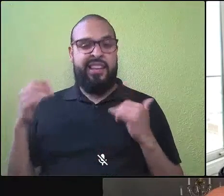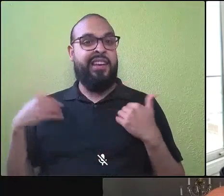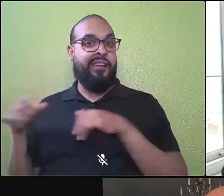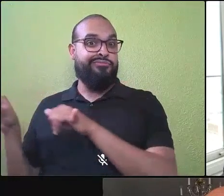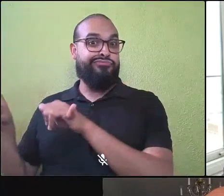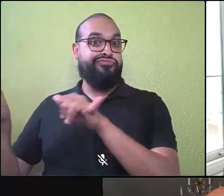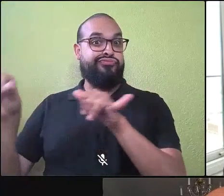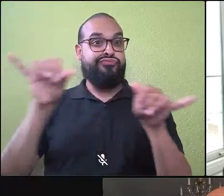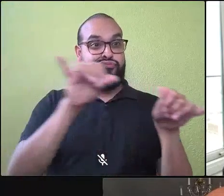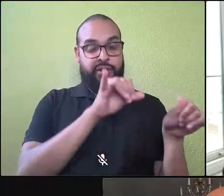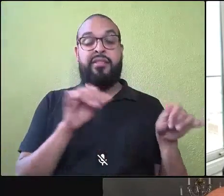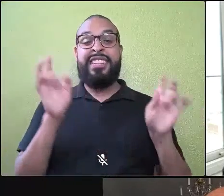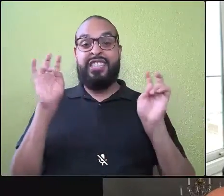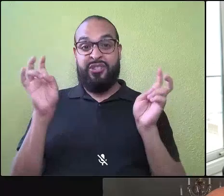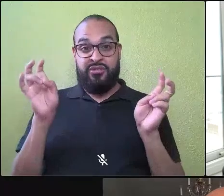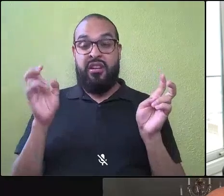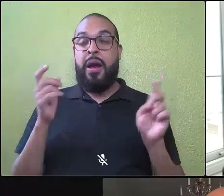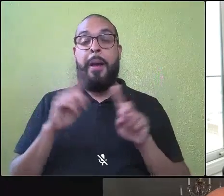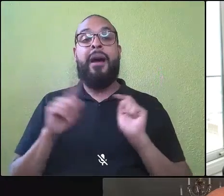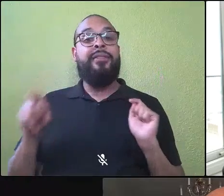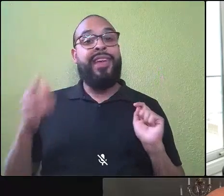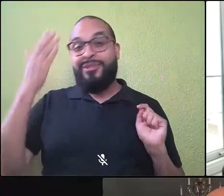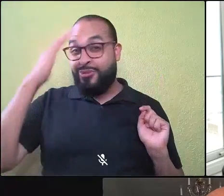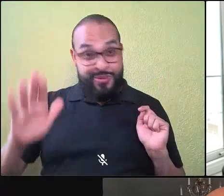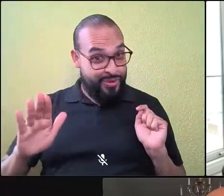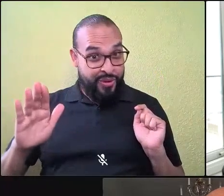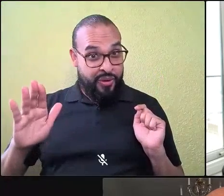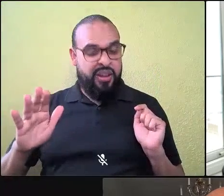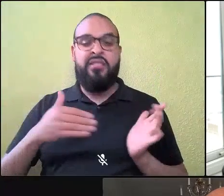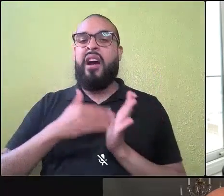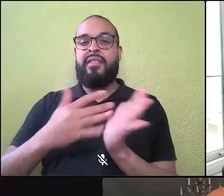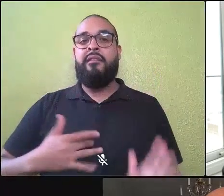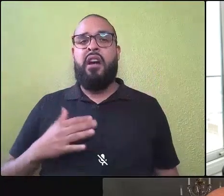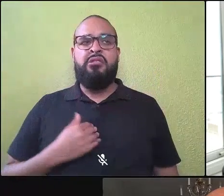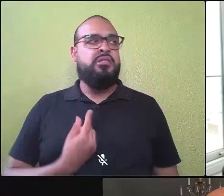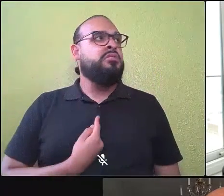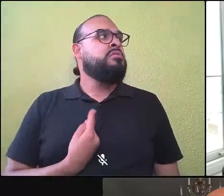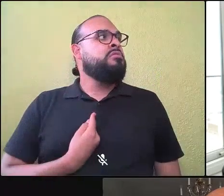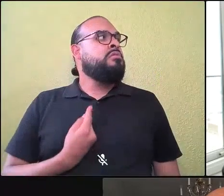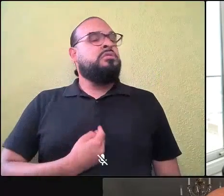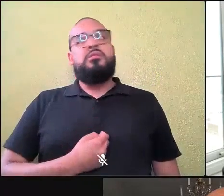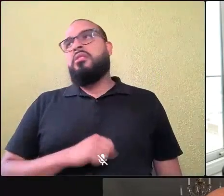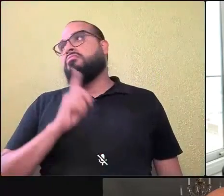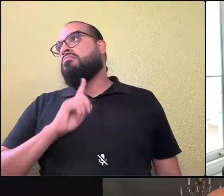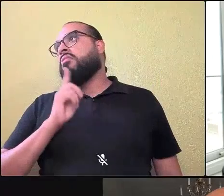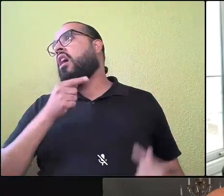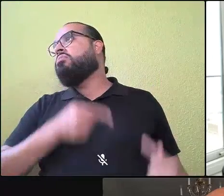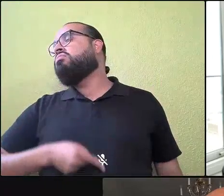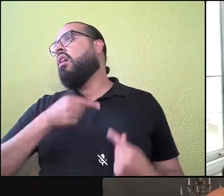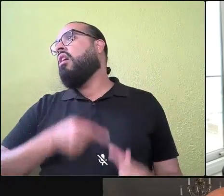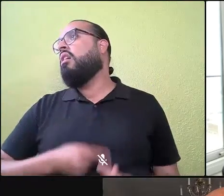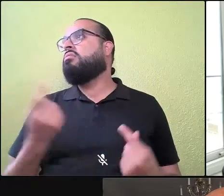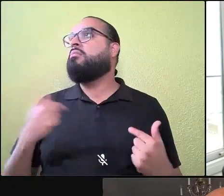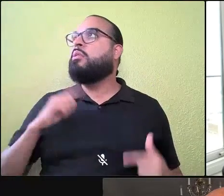We tend to think that we're the only person going through the issue, but in reality, you know, it's one story with